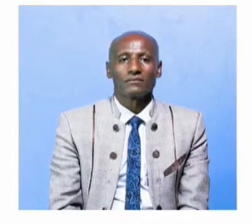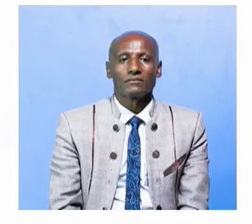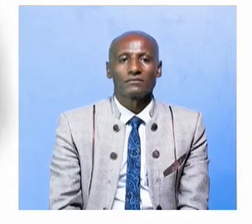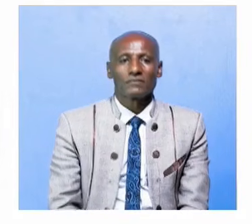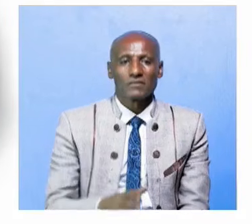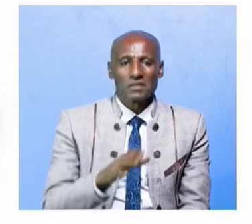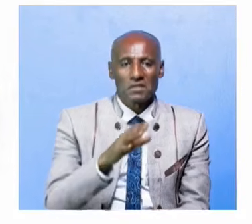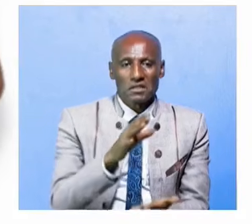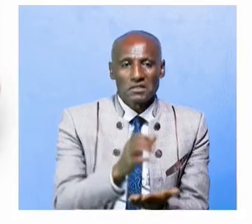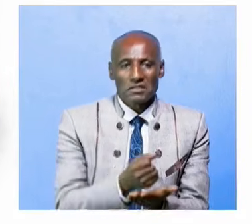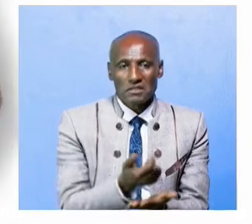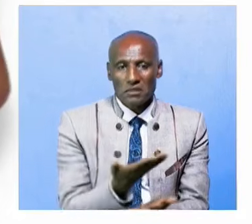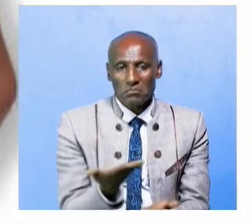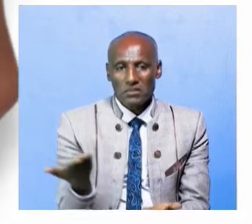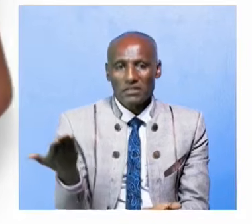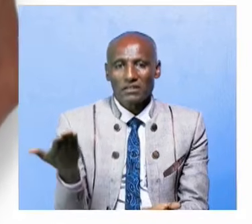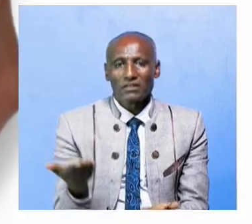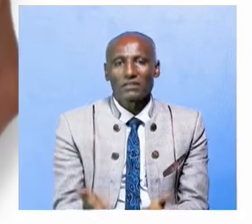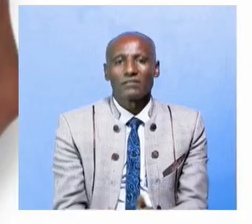something